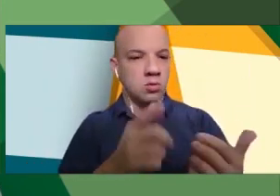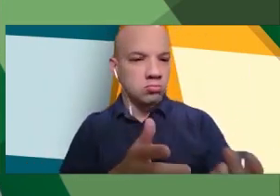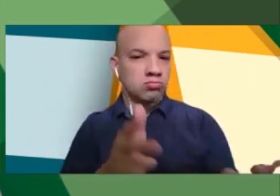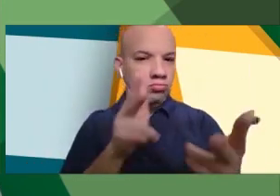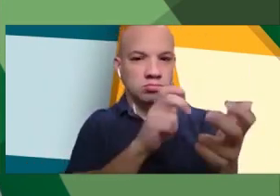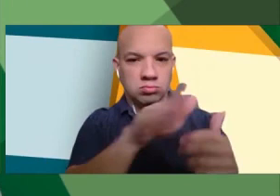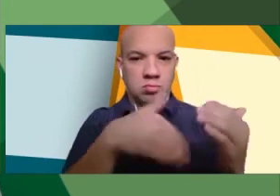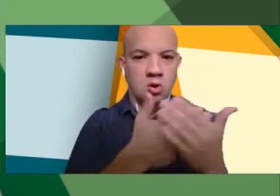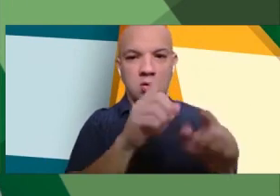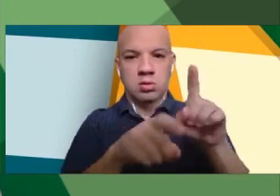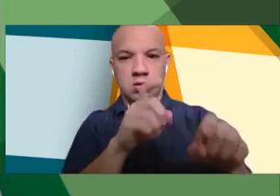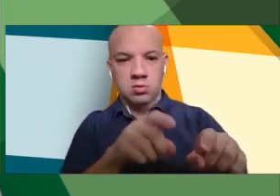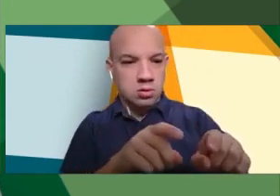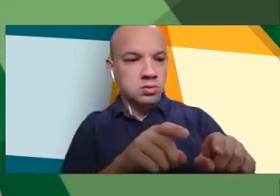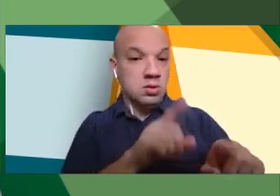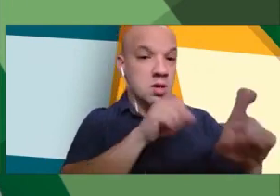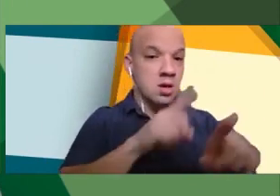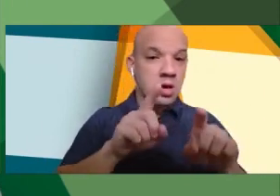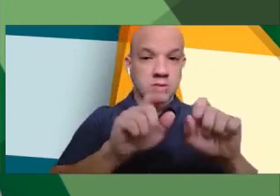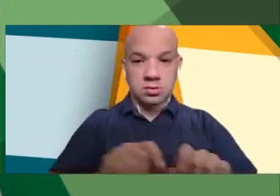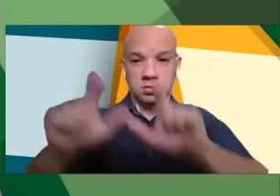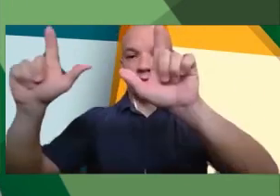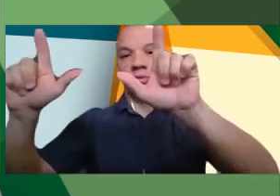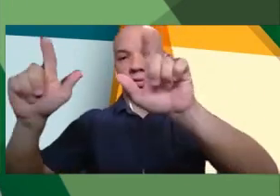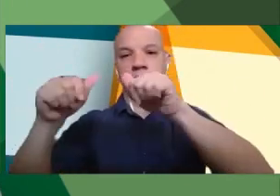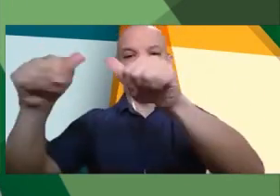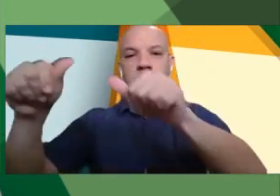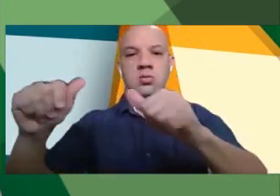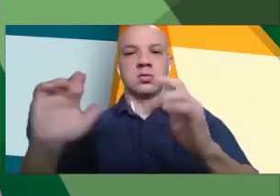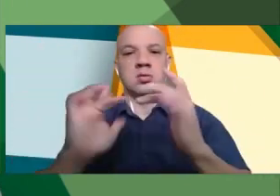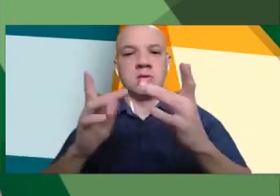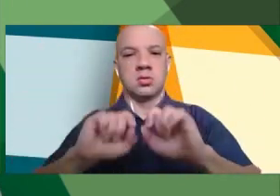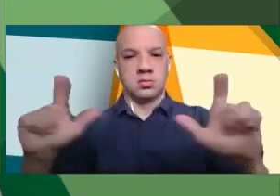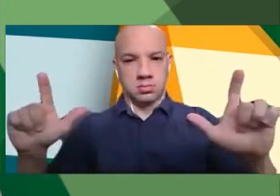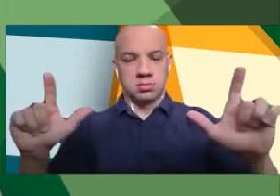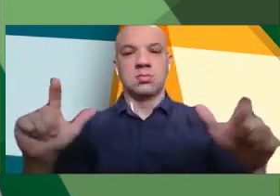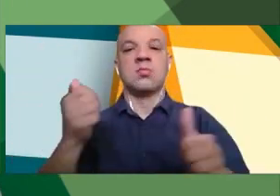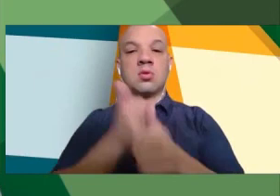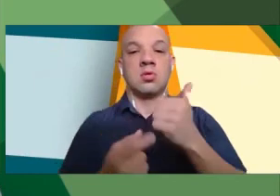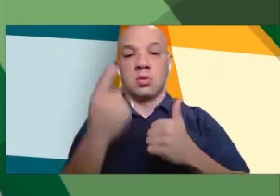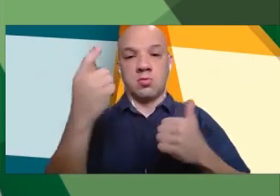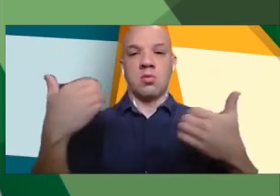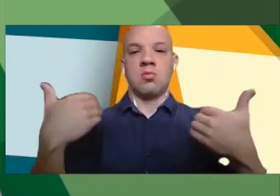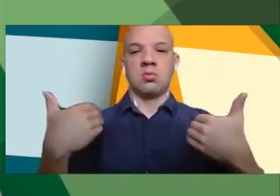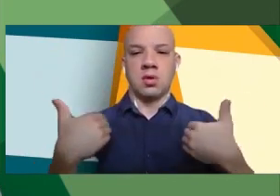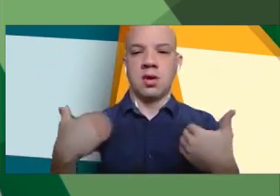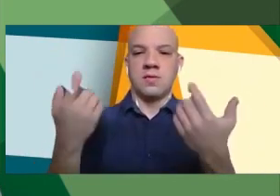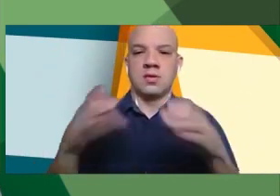published in our website, so everybody could have the opportunity to